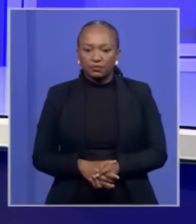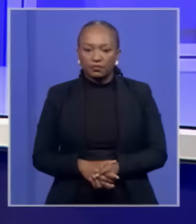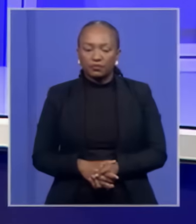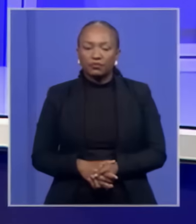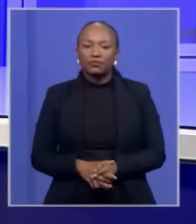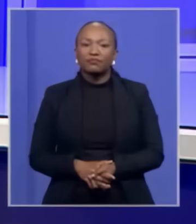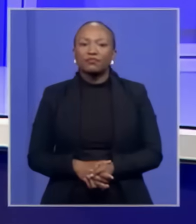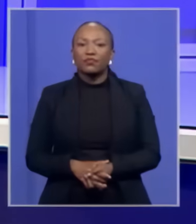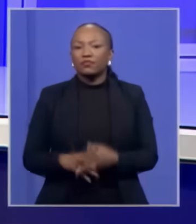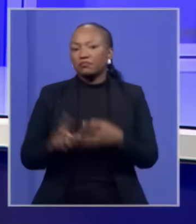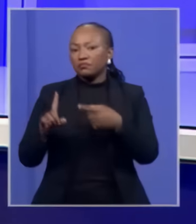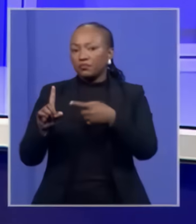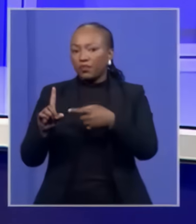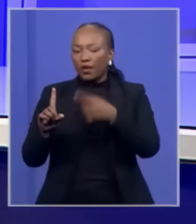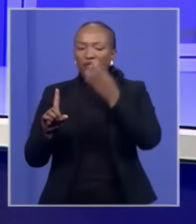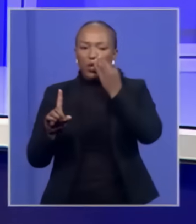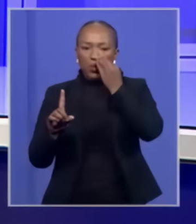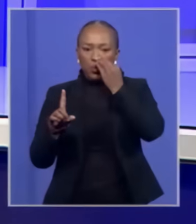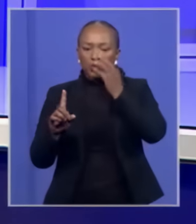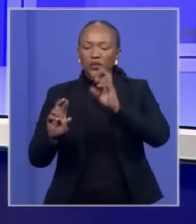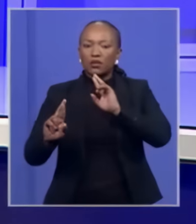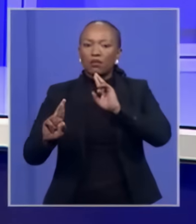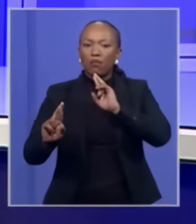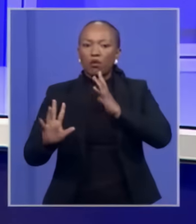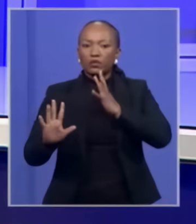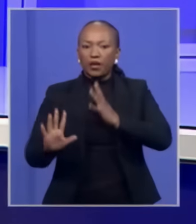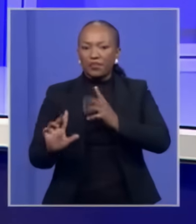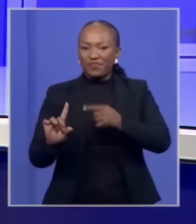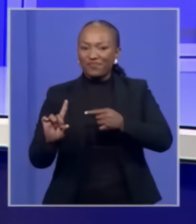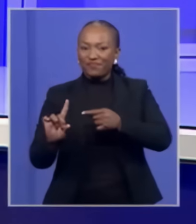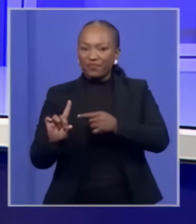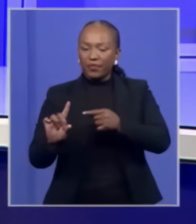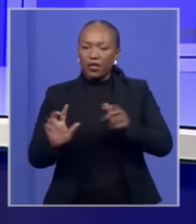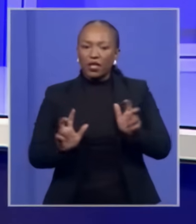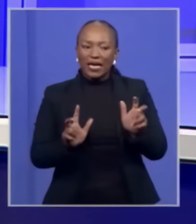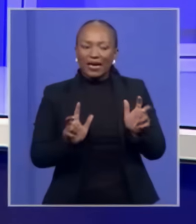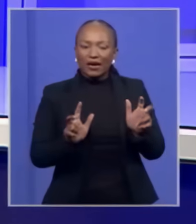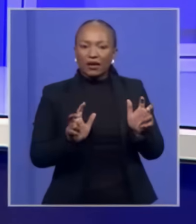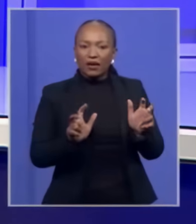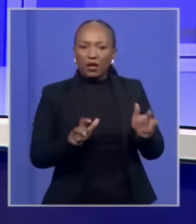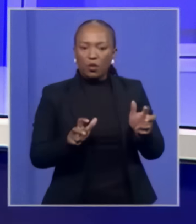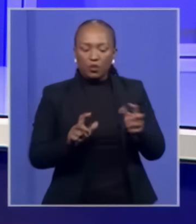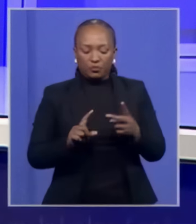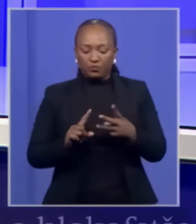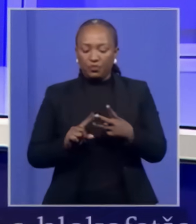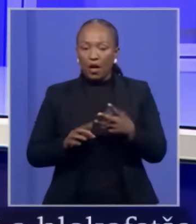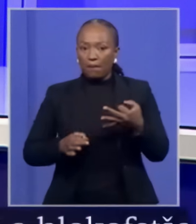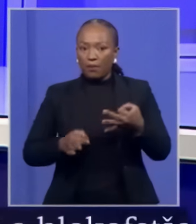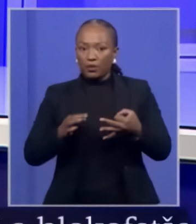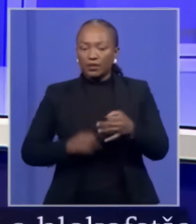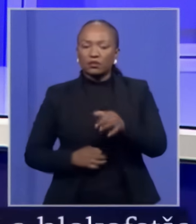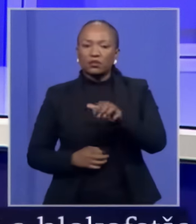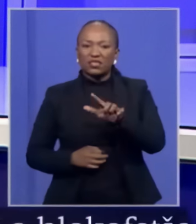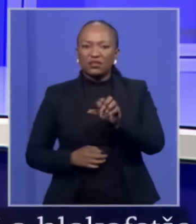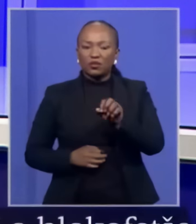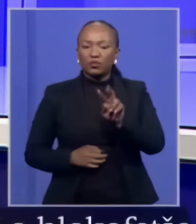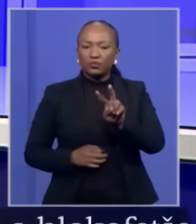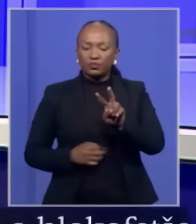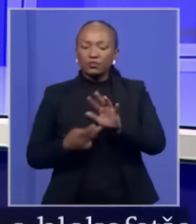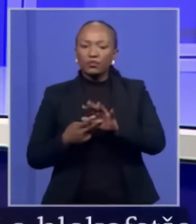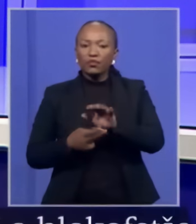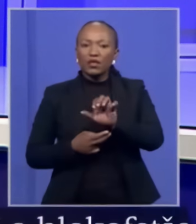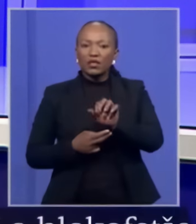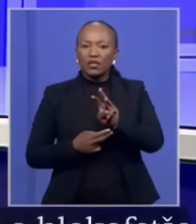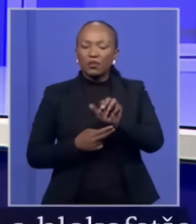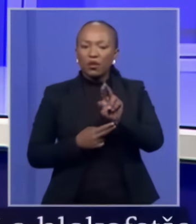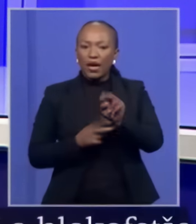Mega ditaba e bile le motšweletši mogolo wa dipolotiki go seyalemoya sa 702 le EWN, Tsidi Madia o hlokofetše. Madia